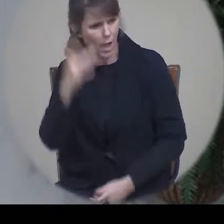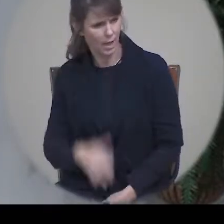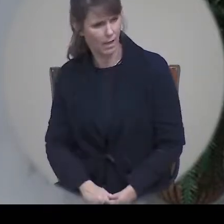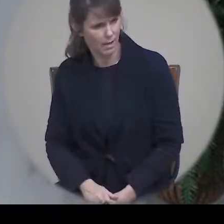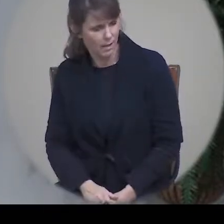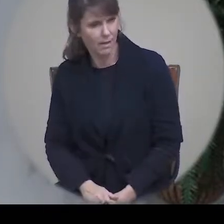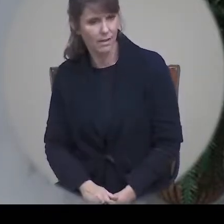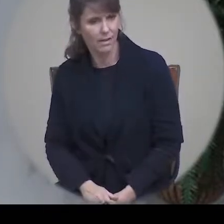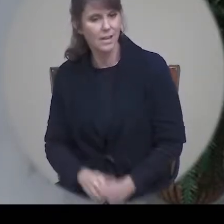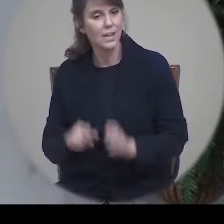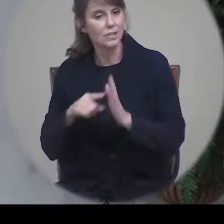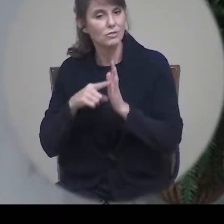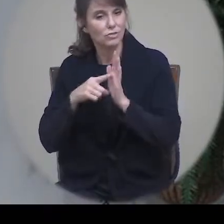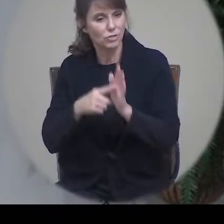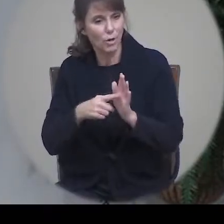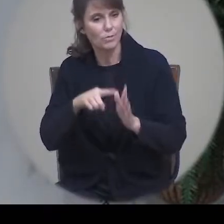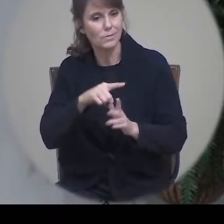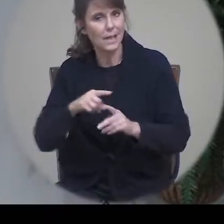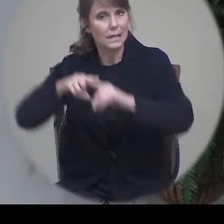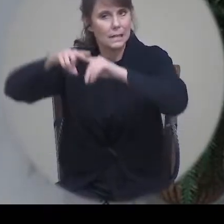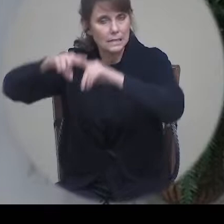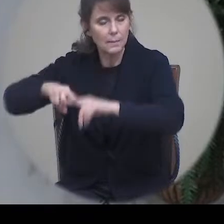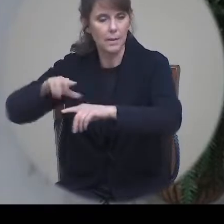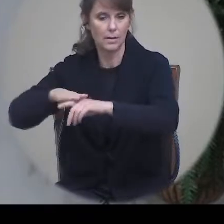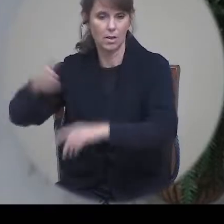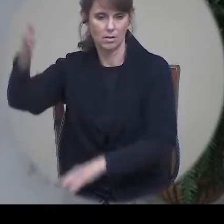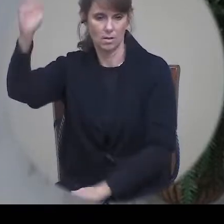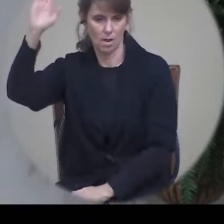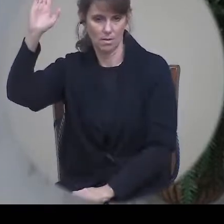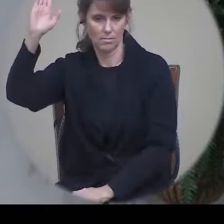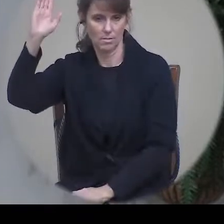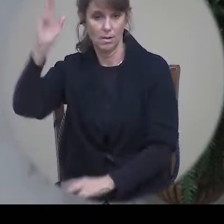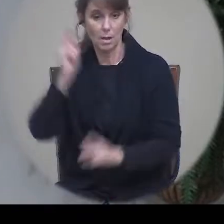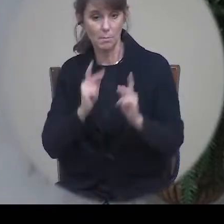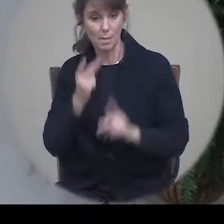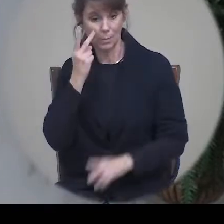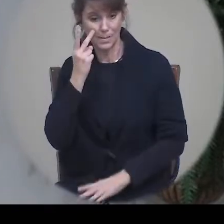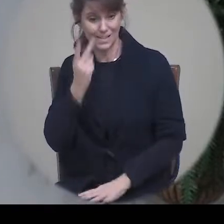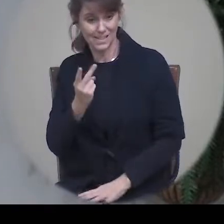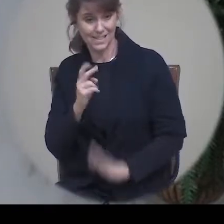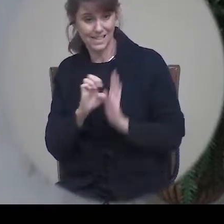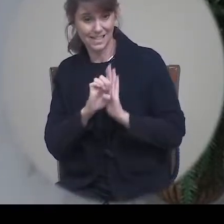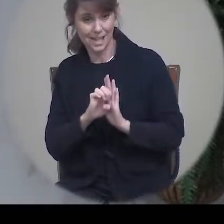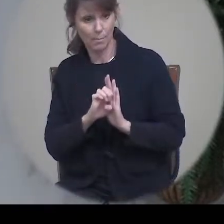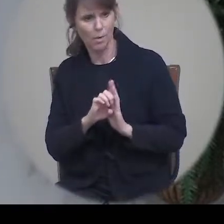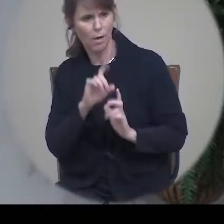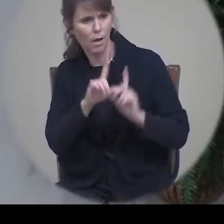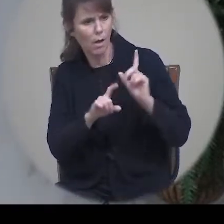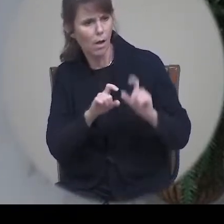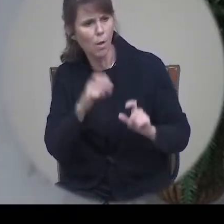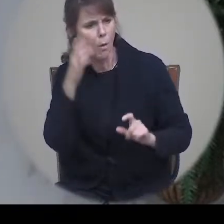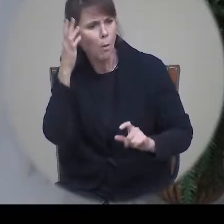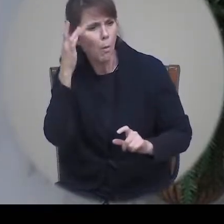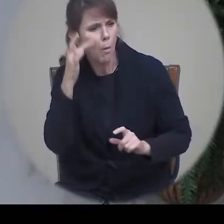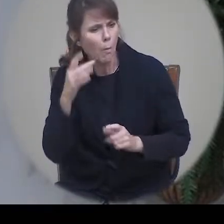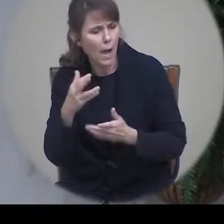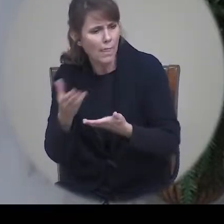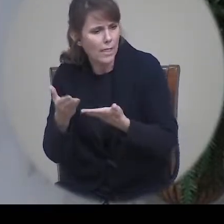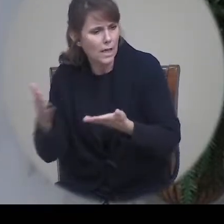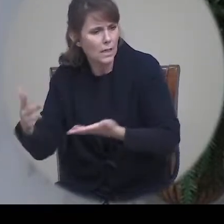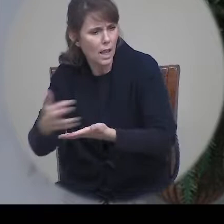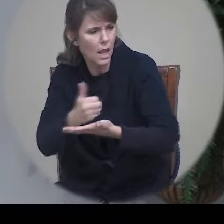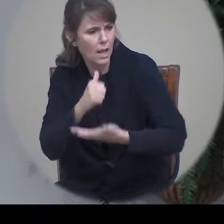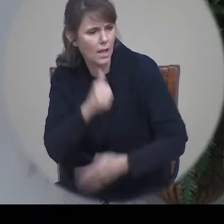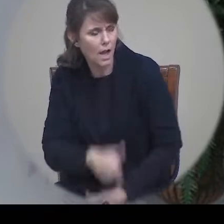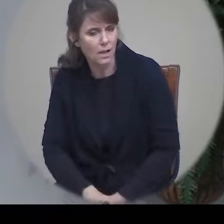as reliance on God. Anything else? Carl. Just an interesting show with Mordecai himself, his name meaning little